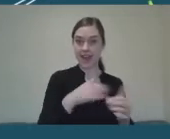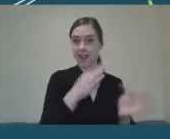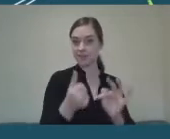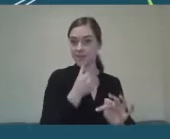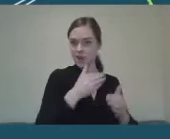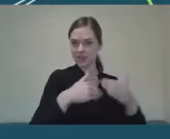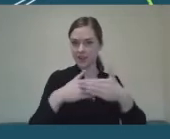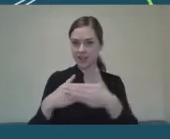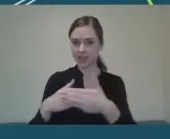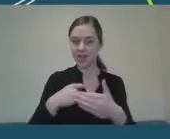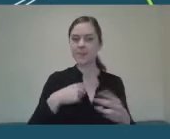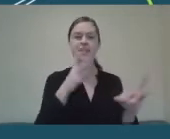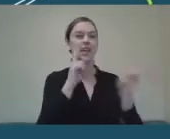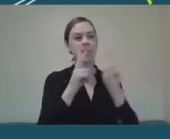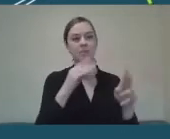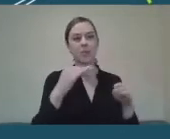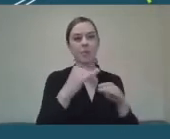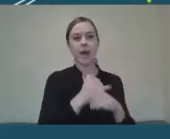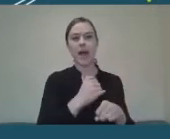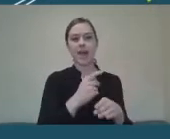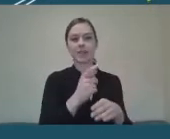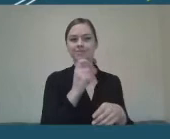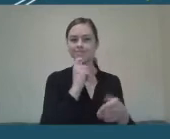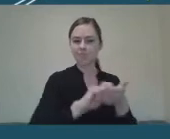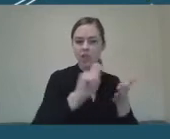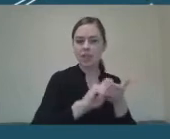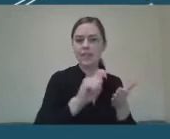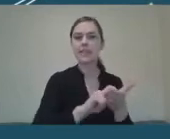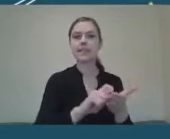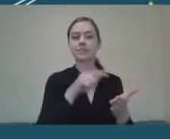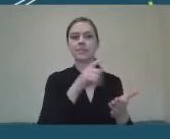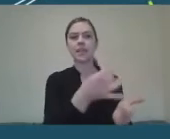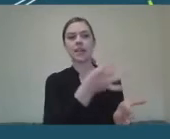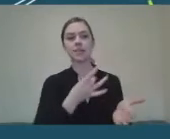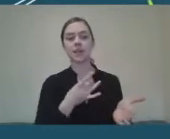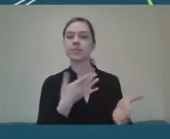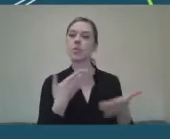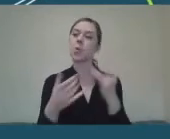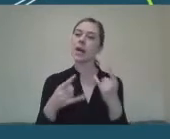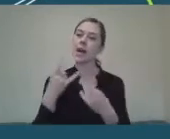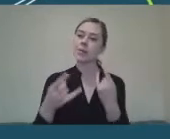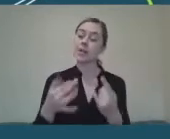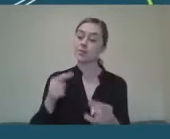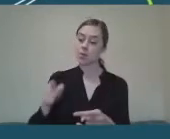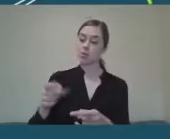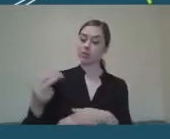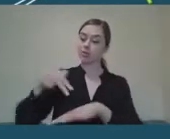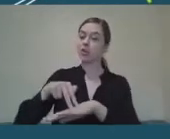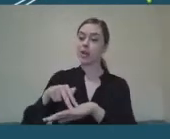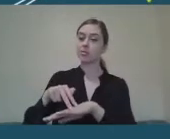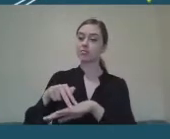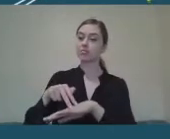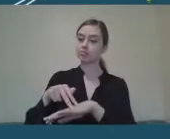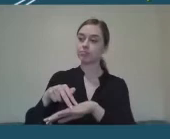was interviewed by a journalist, and he asked me, what would happen if you stood up here right now